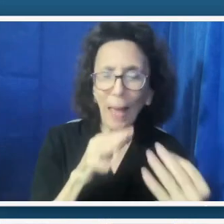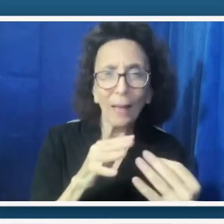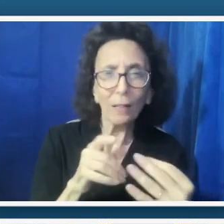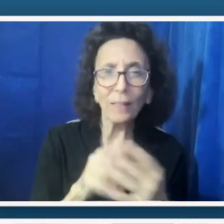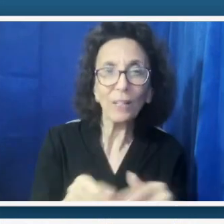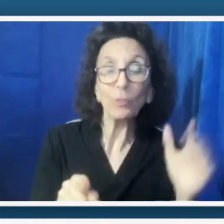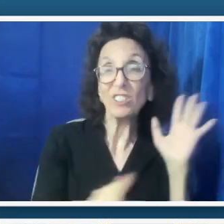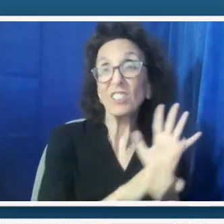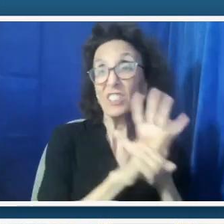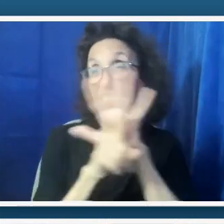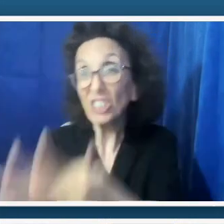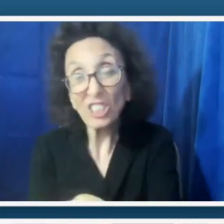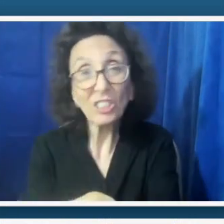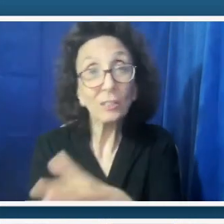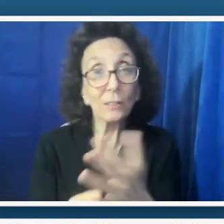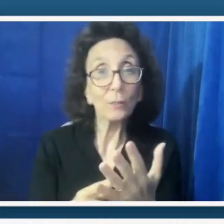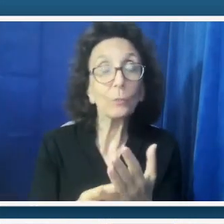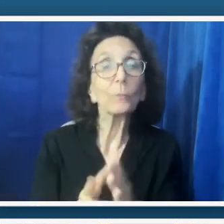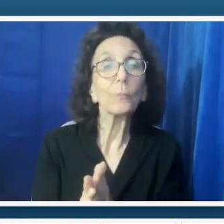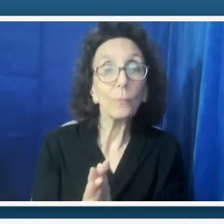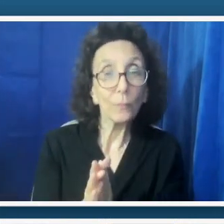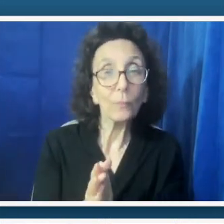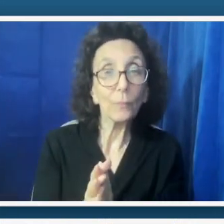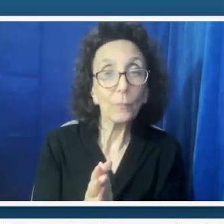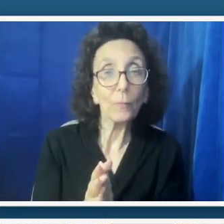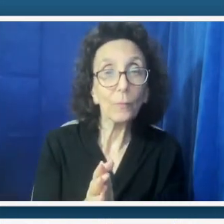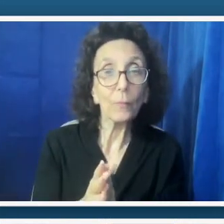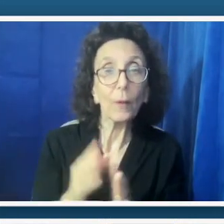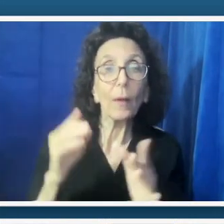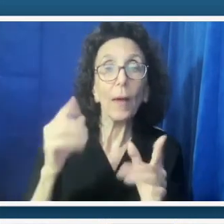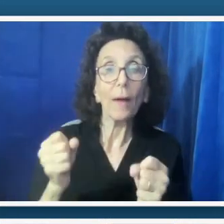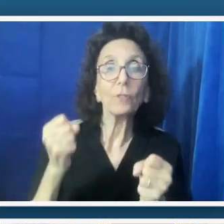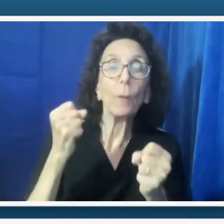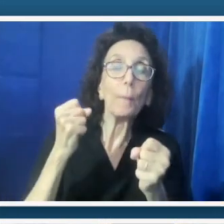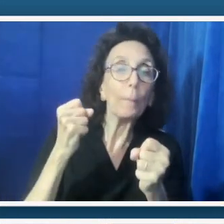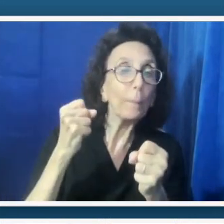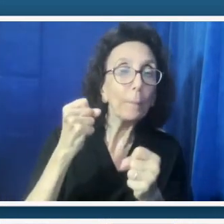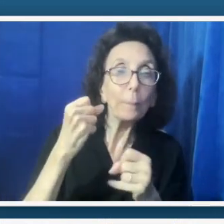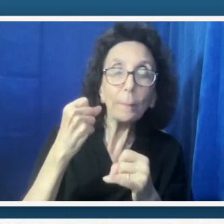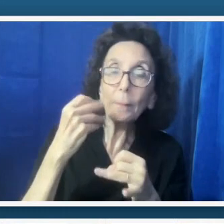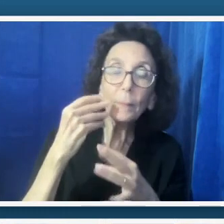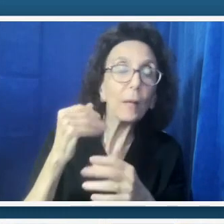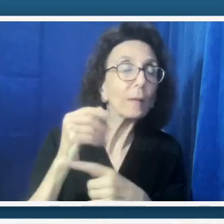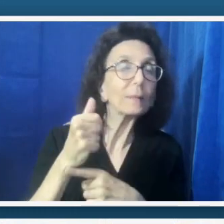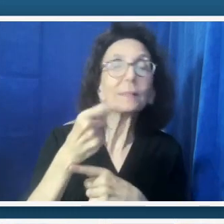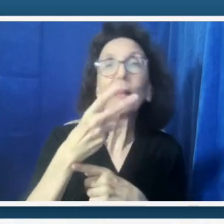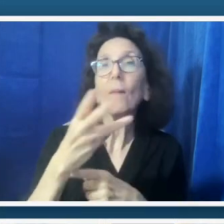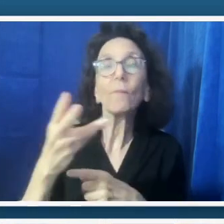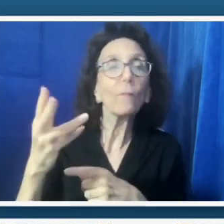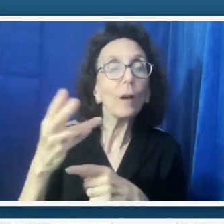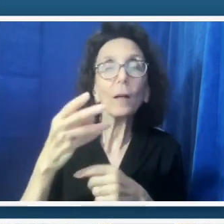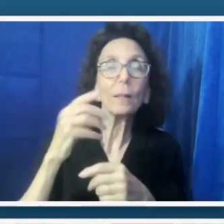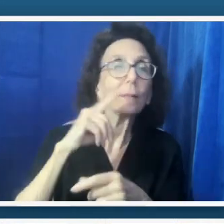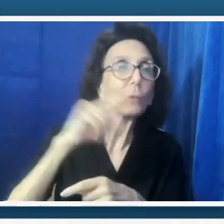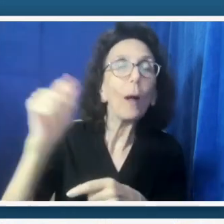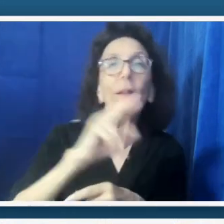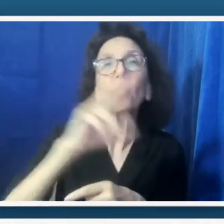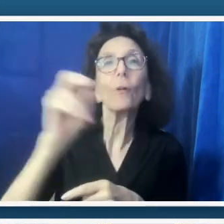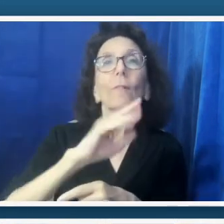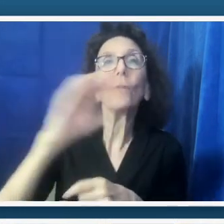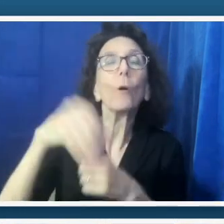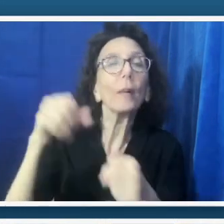attack. So after decades of this inaccurate characterization being accepted, activism